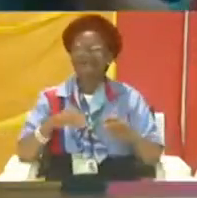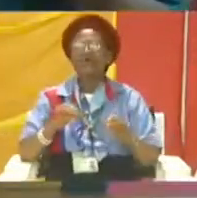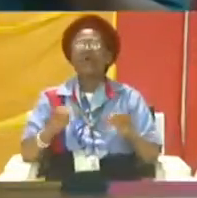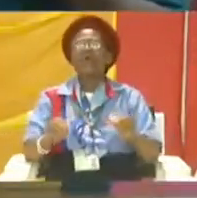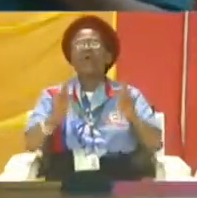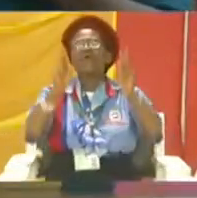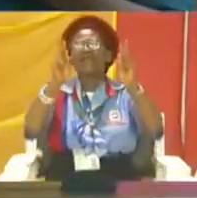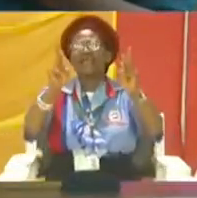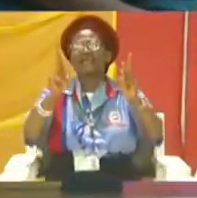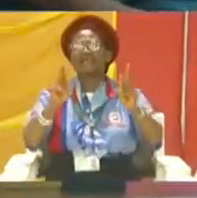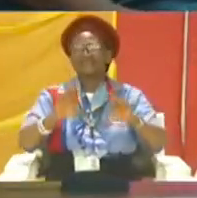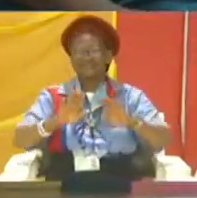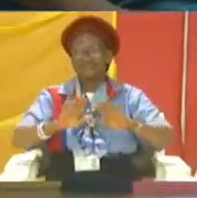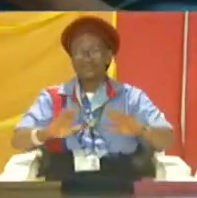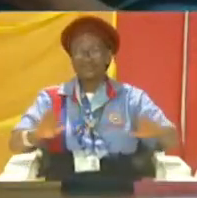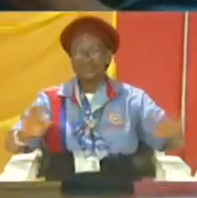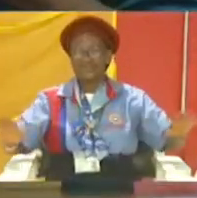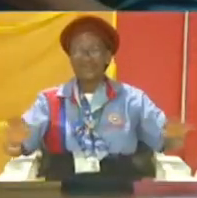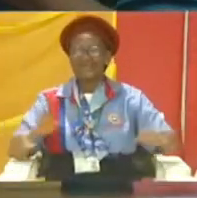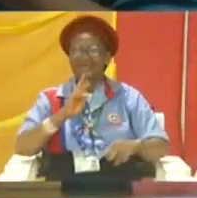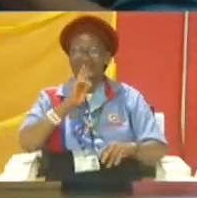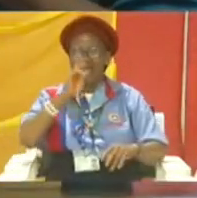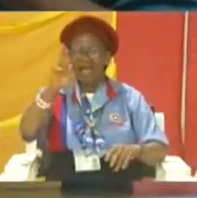Alright, the children are coming.